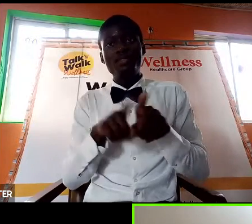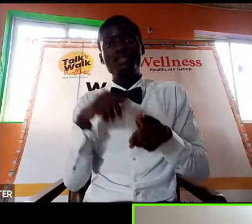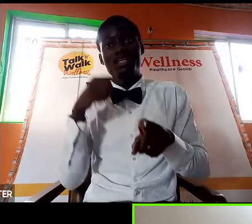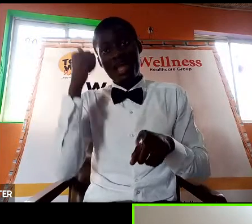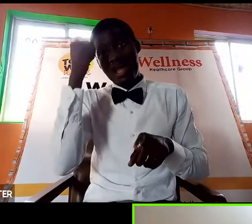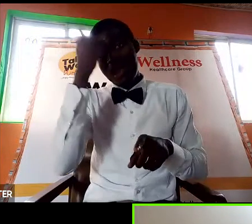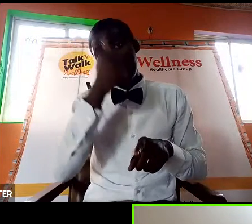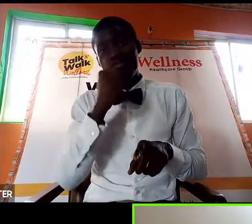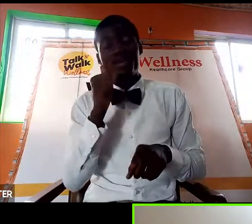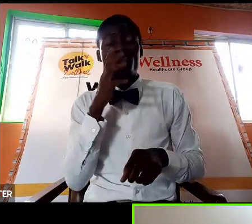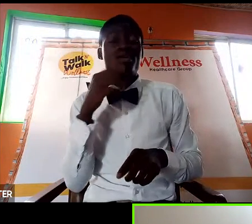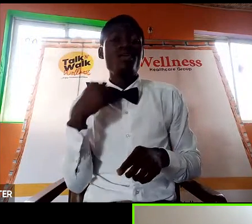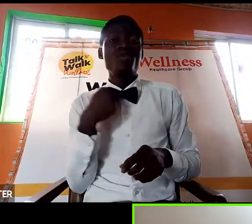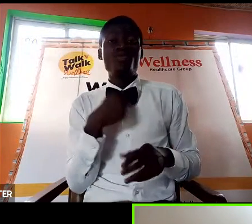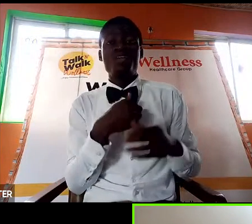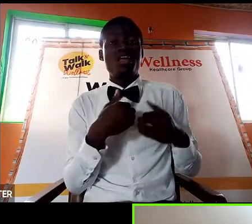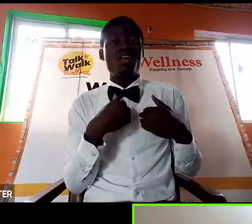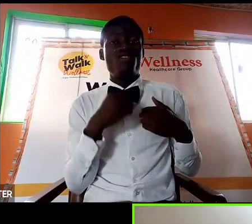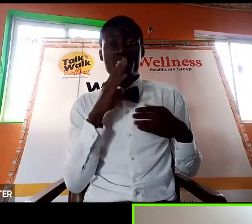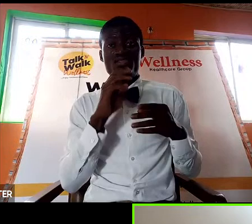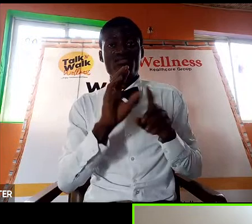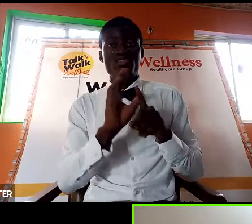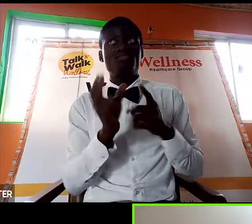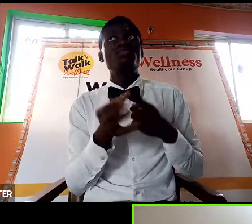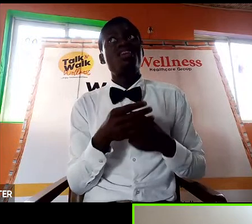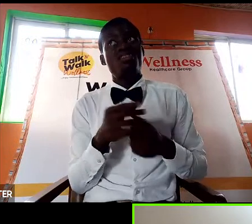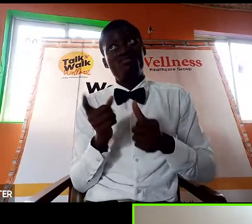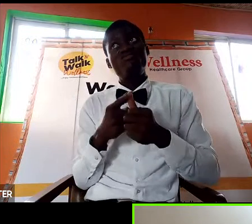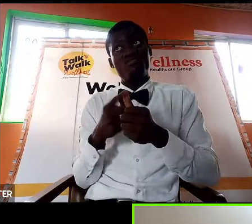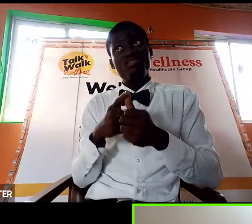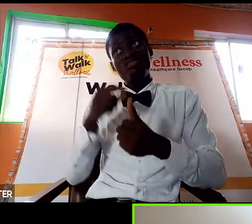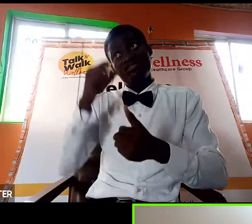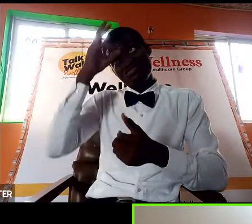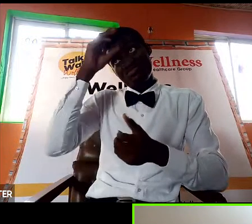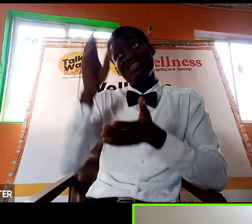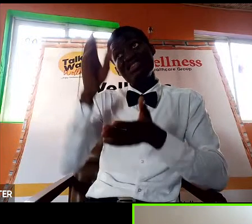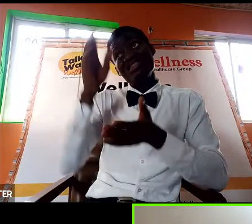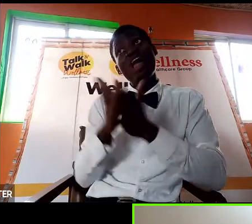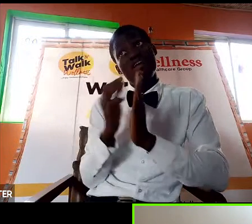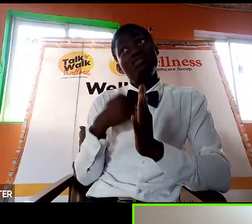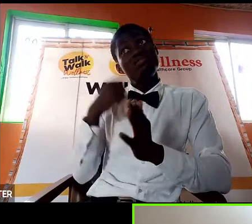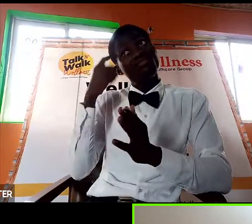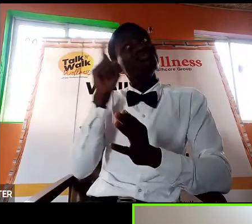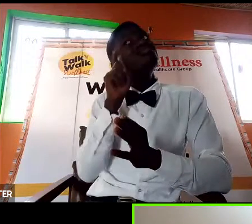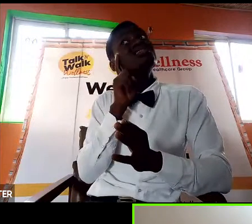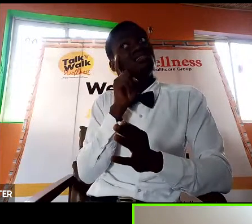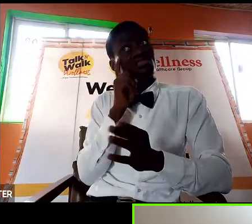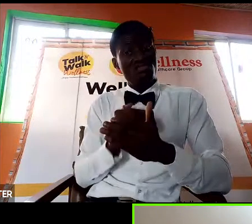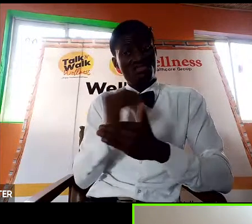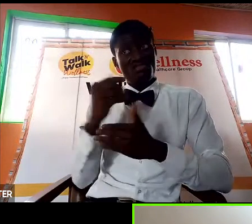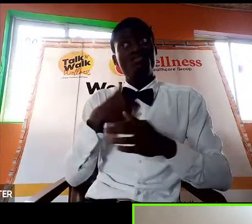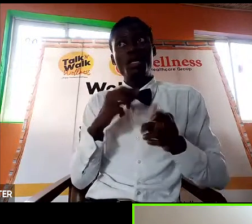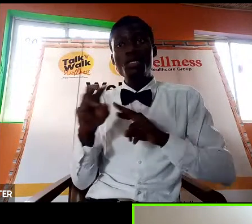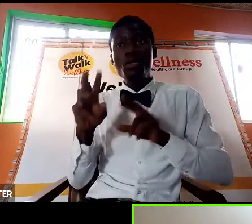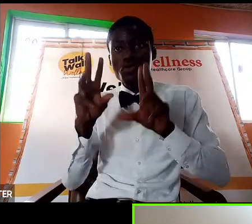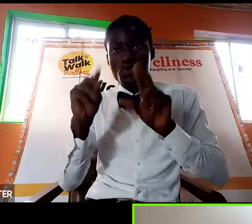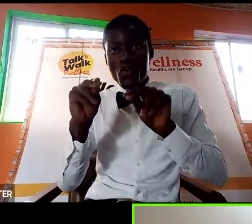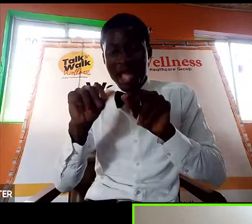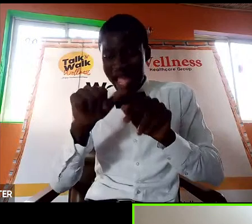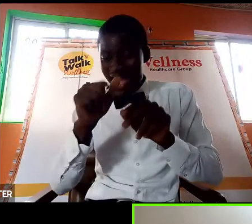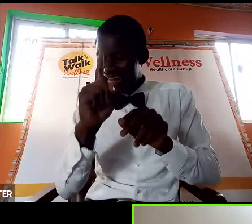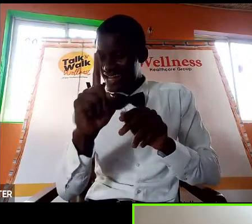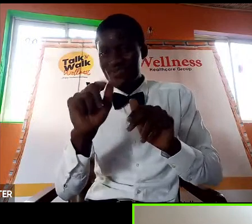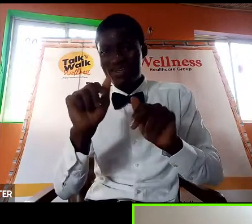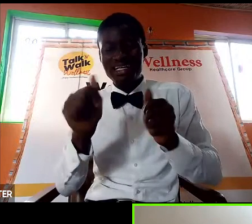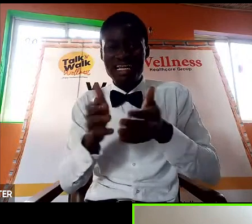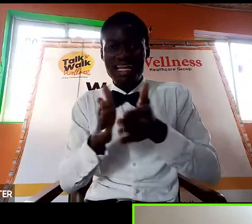it's a man that must ask for it and blah, blah, blah. Anybody should ask for it. Like, whoever could make the move. Women